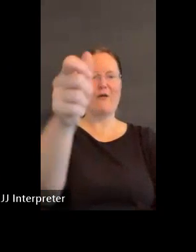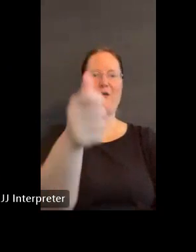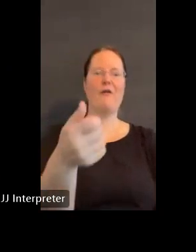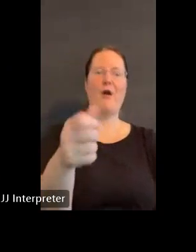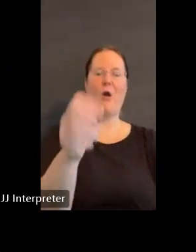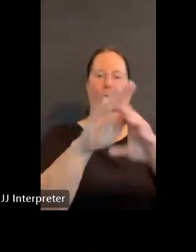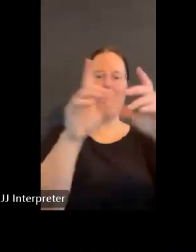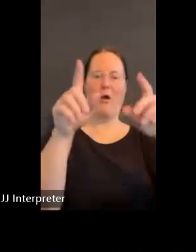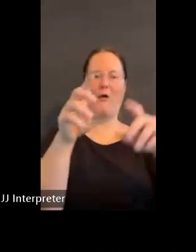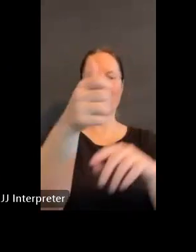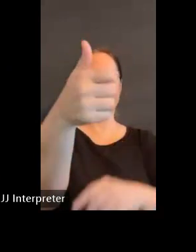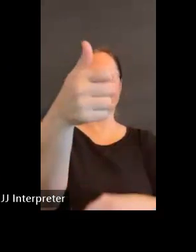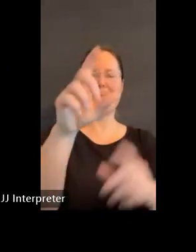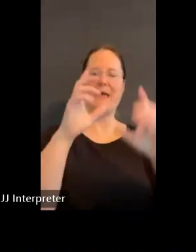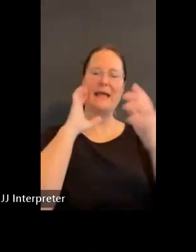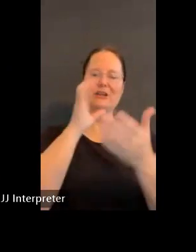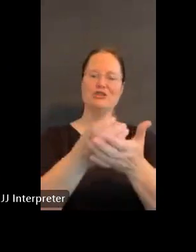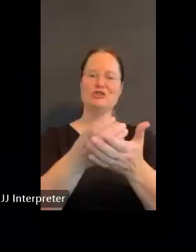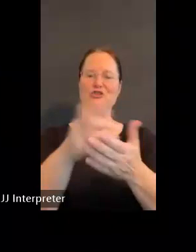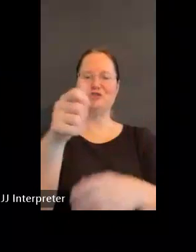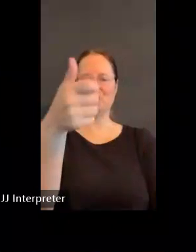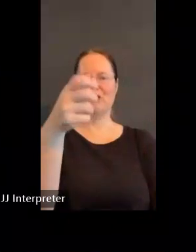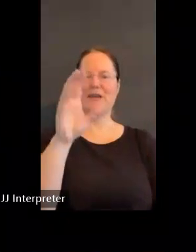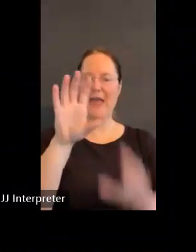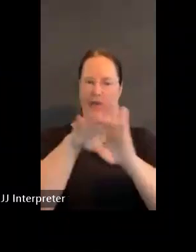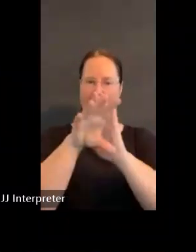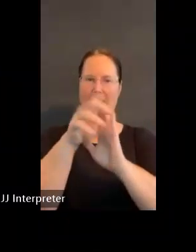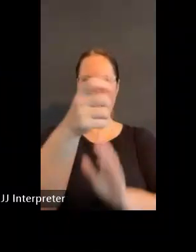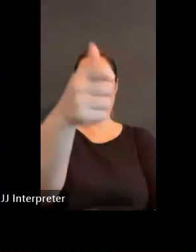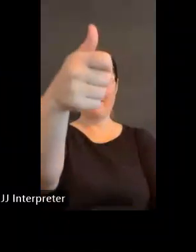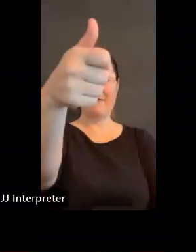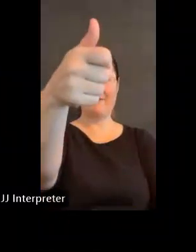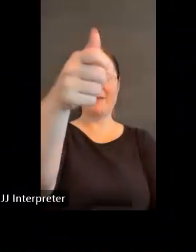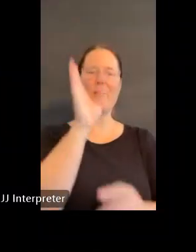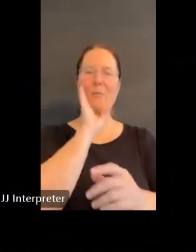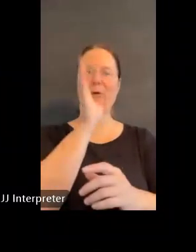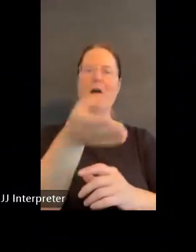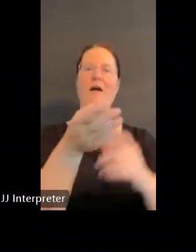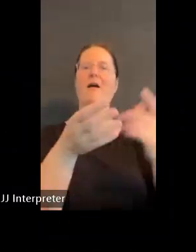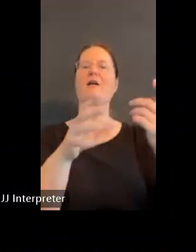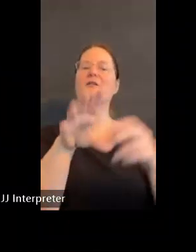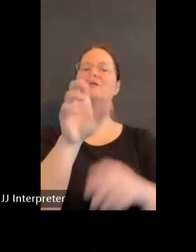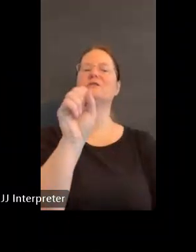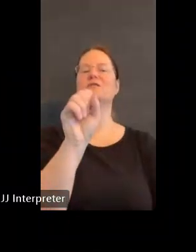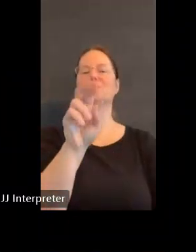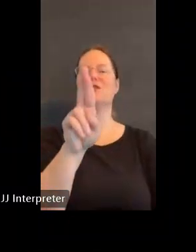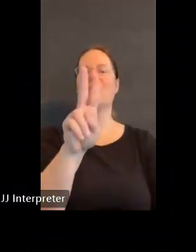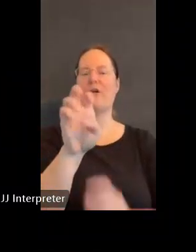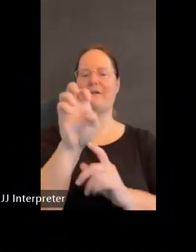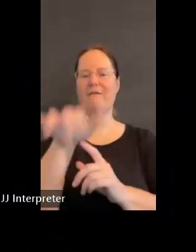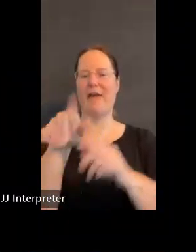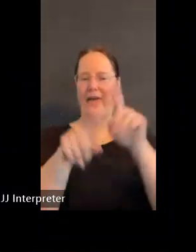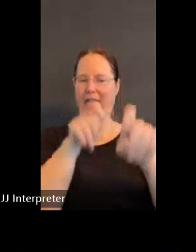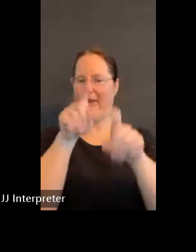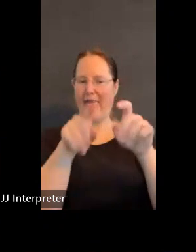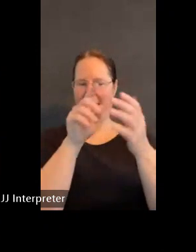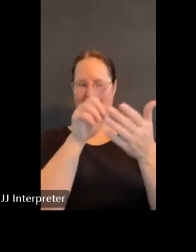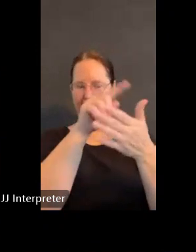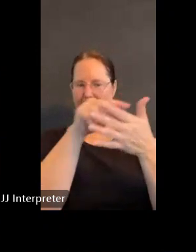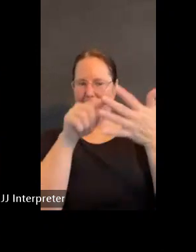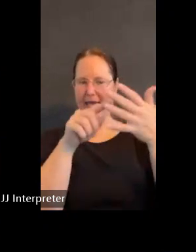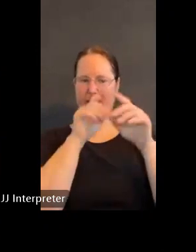the picture app on your camera, and that'll take you to a quick survey. It provides us really, really valuable information on what